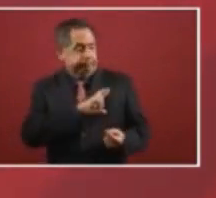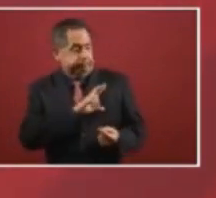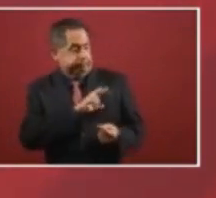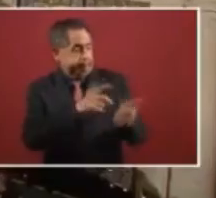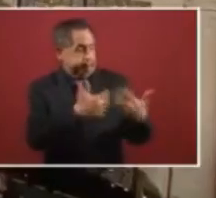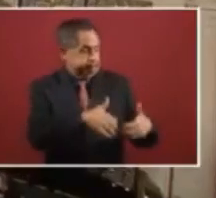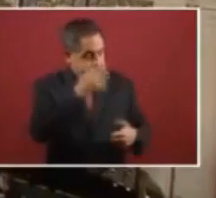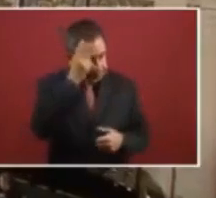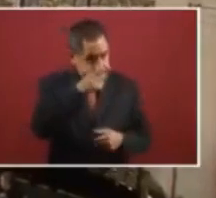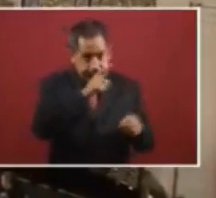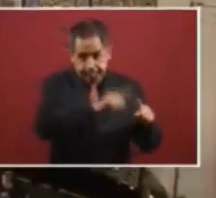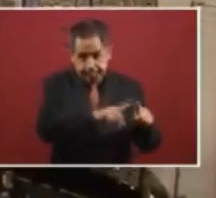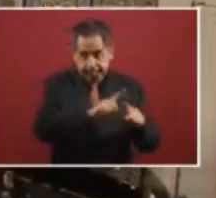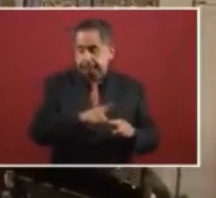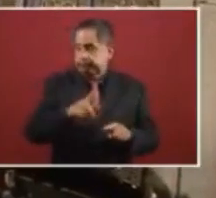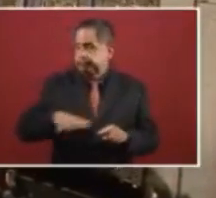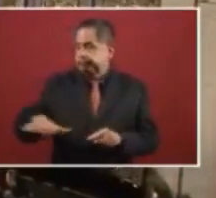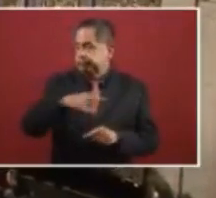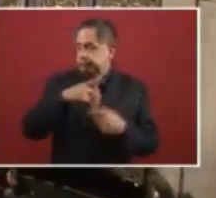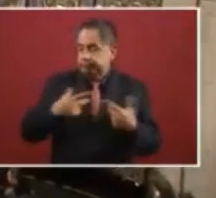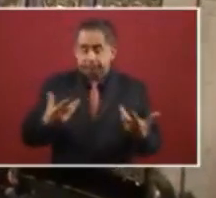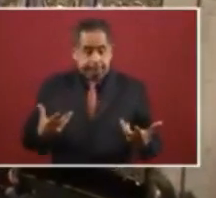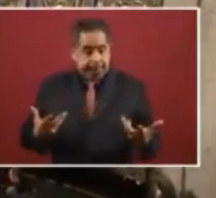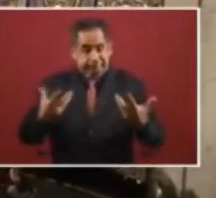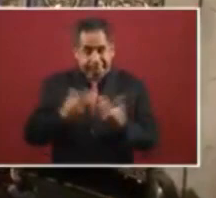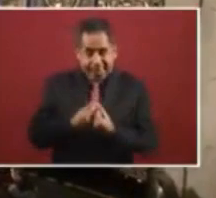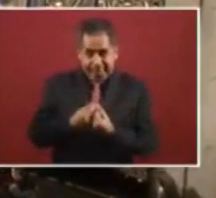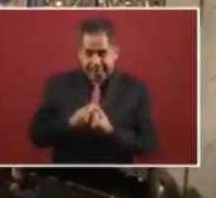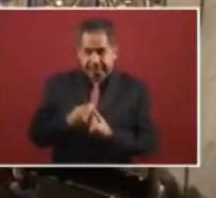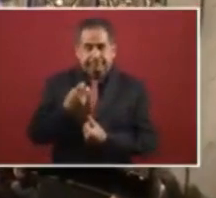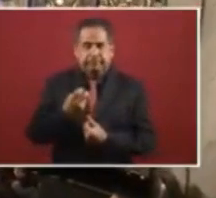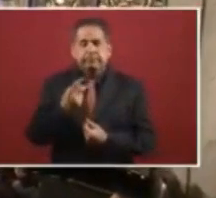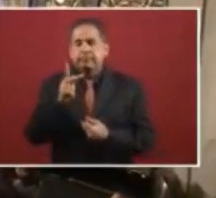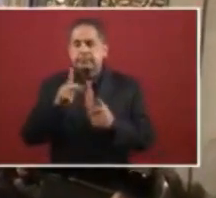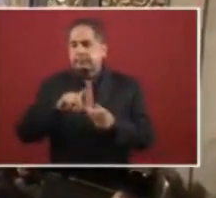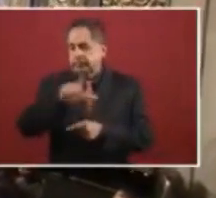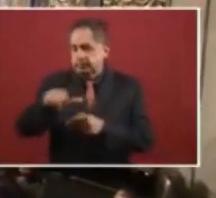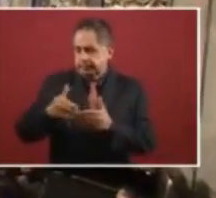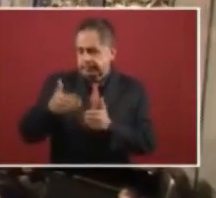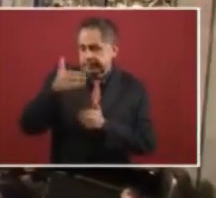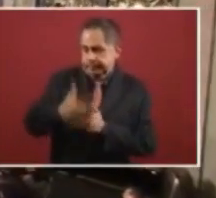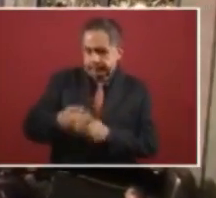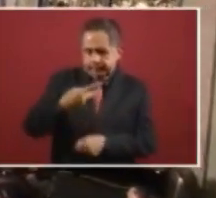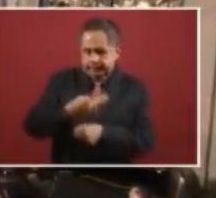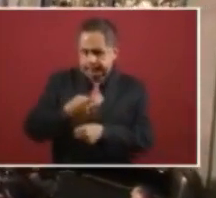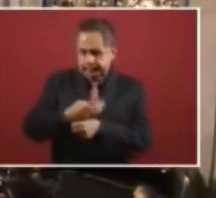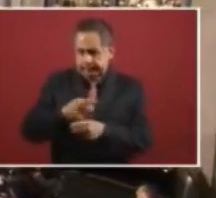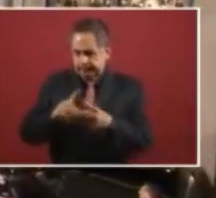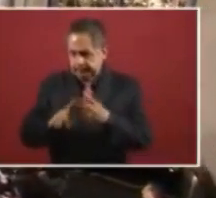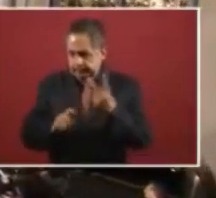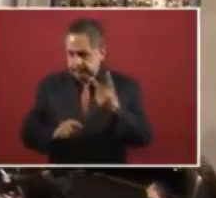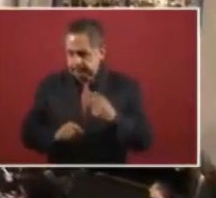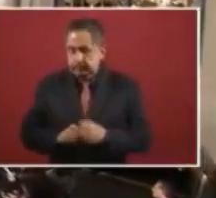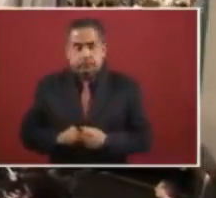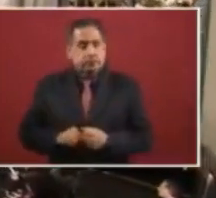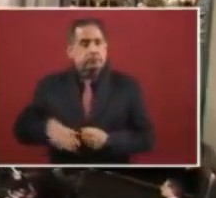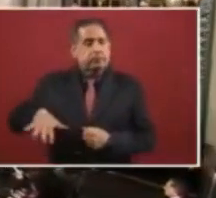participation with the sector, private sector. And that's the second part.